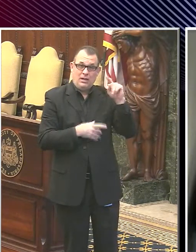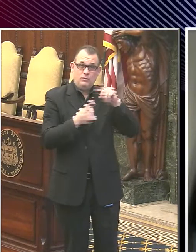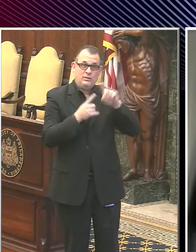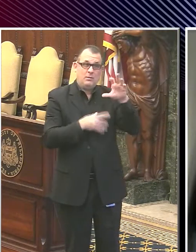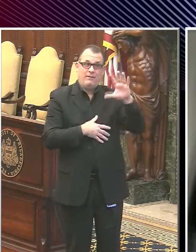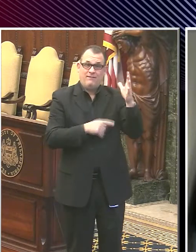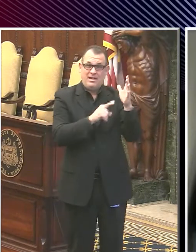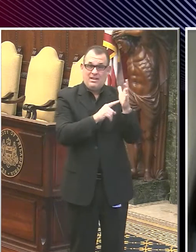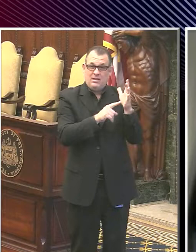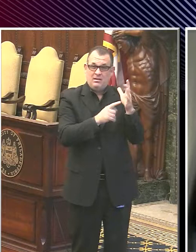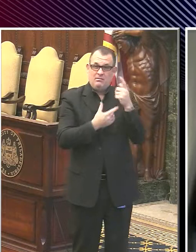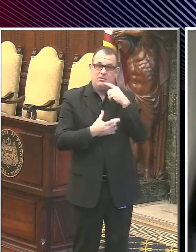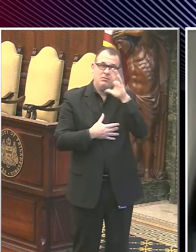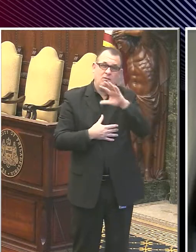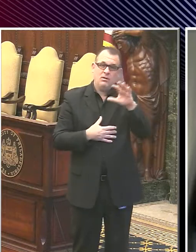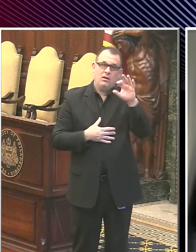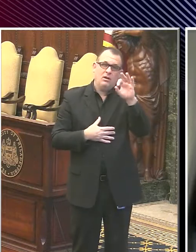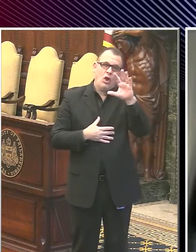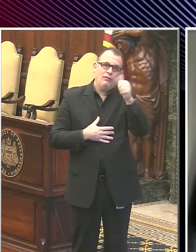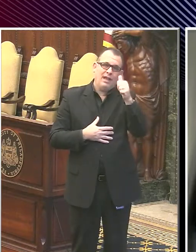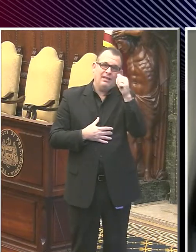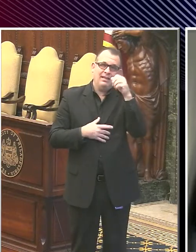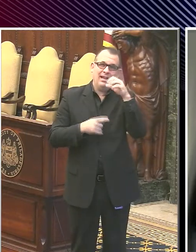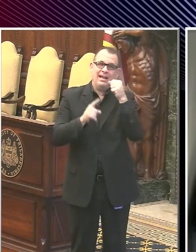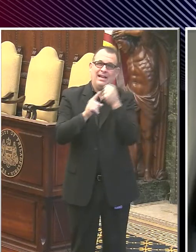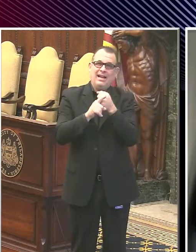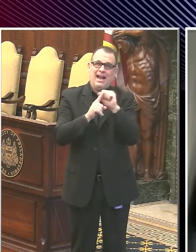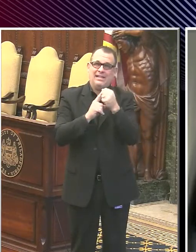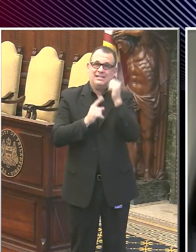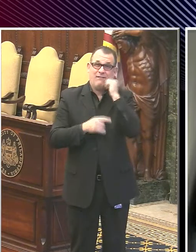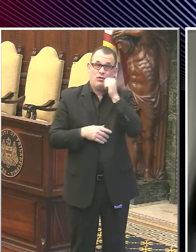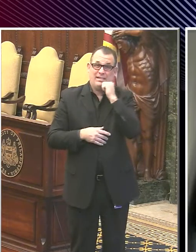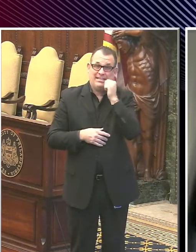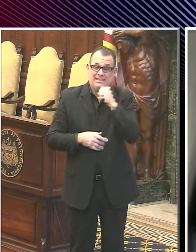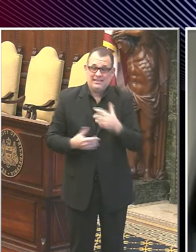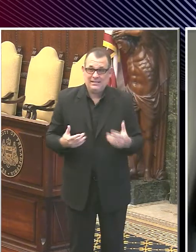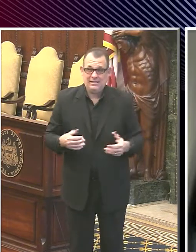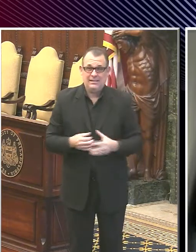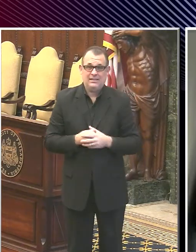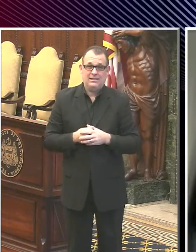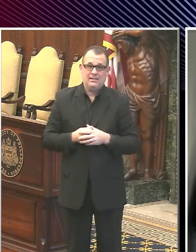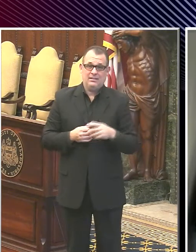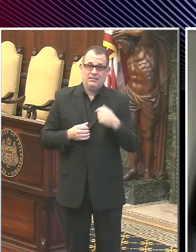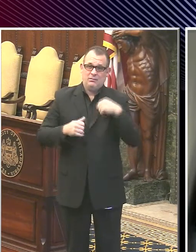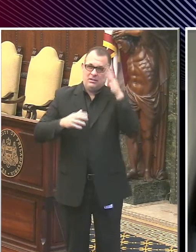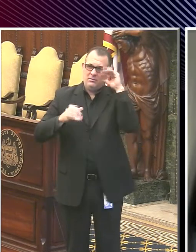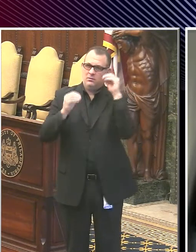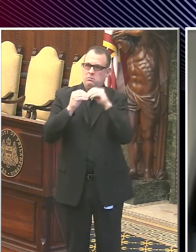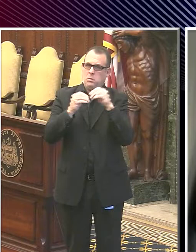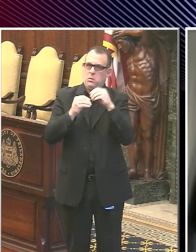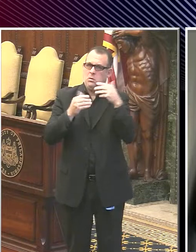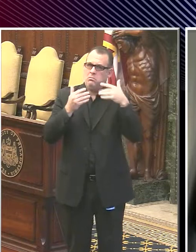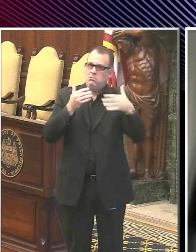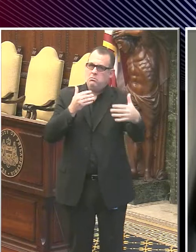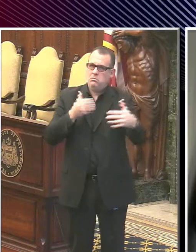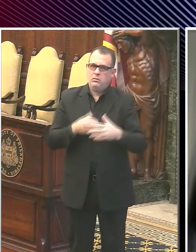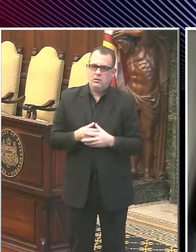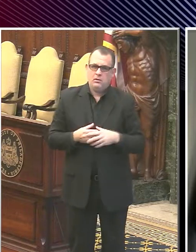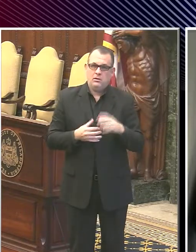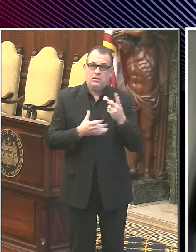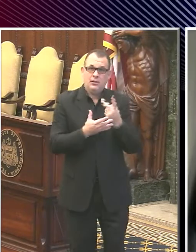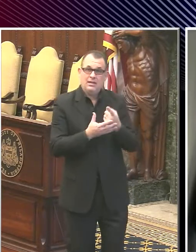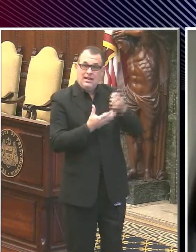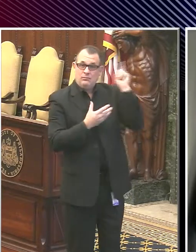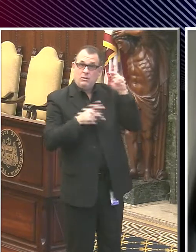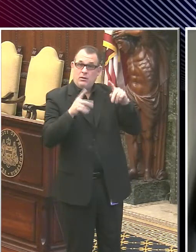910 cases per day so far, but we expect more to be reported in the future. And of the people tested last week,